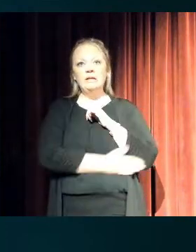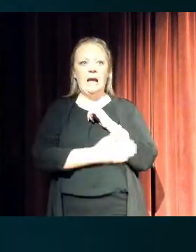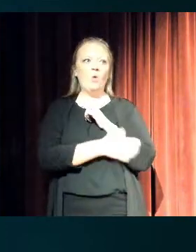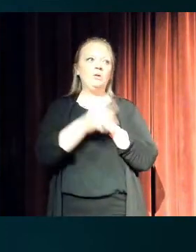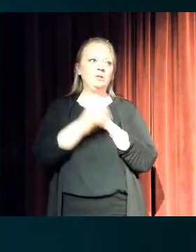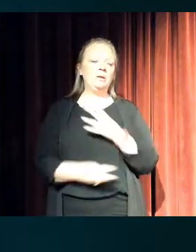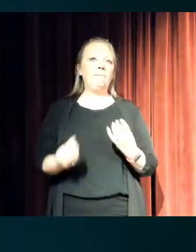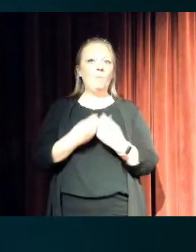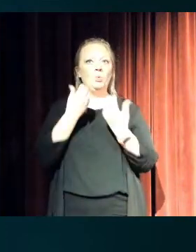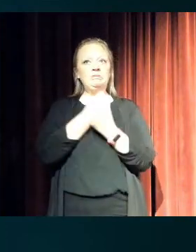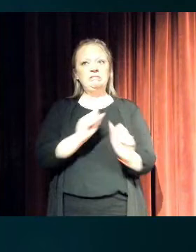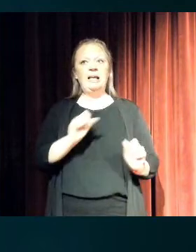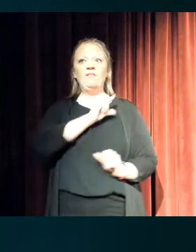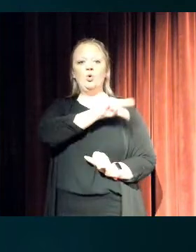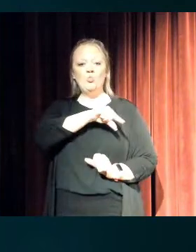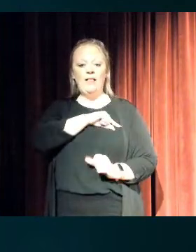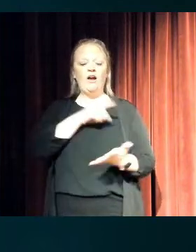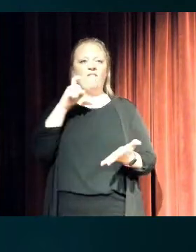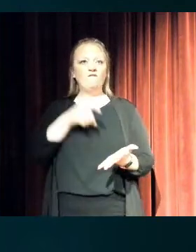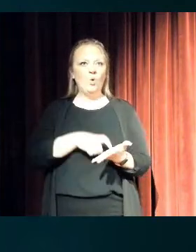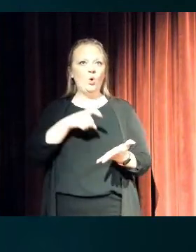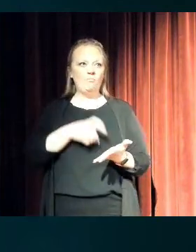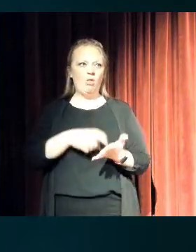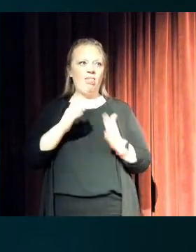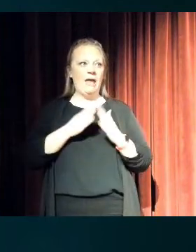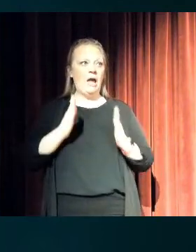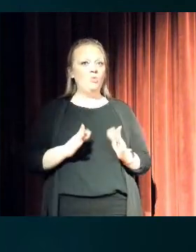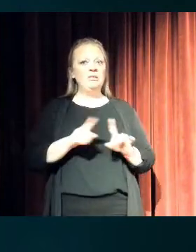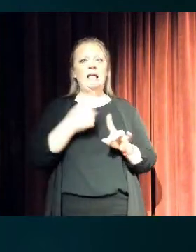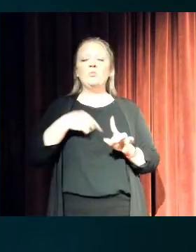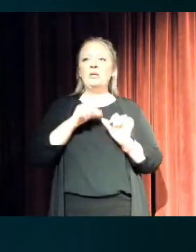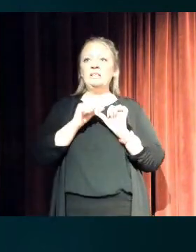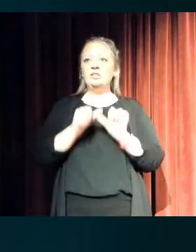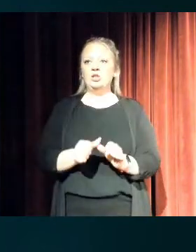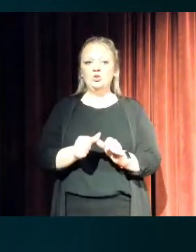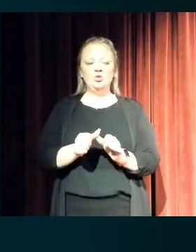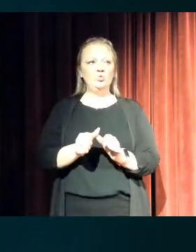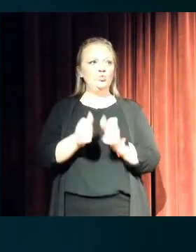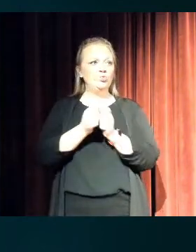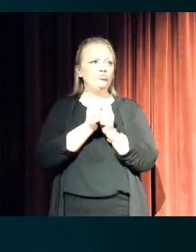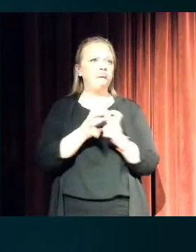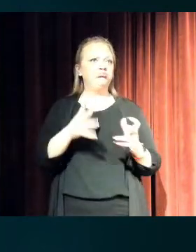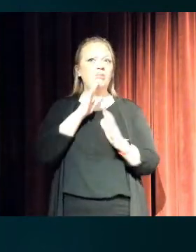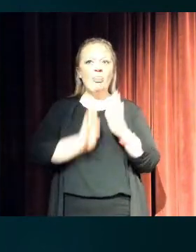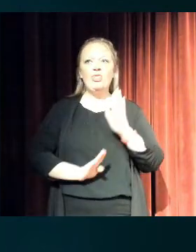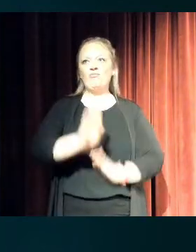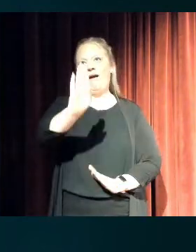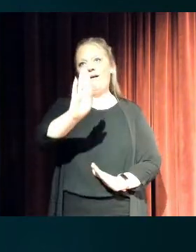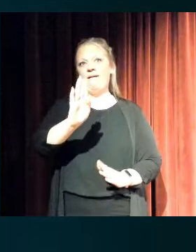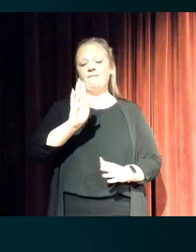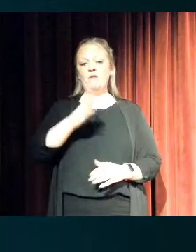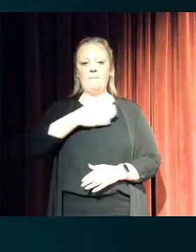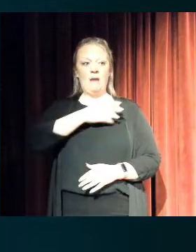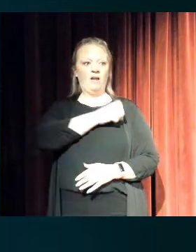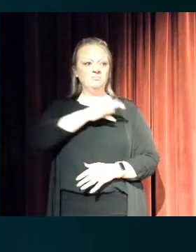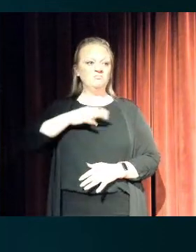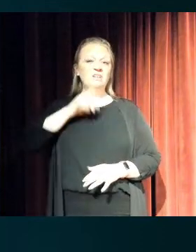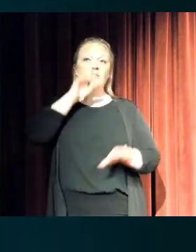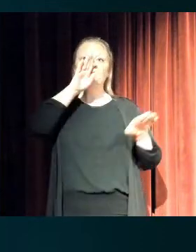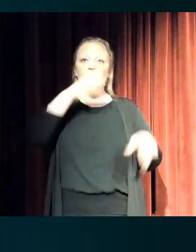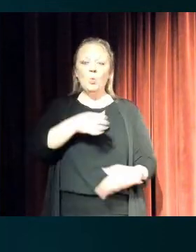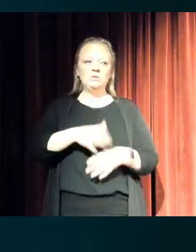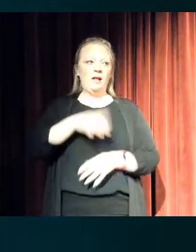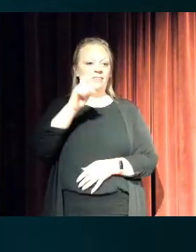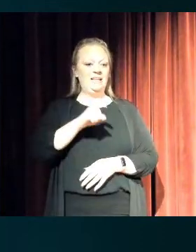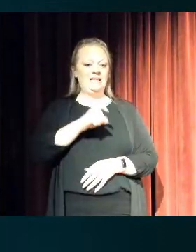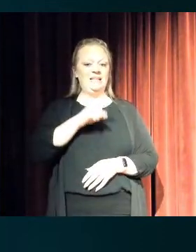more safe, quality, and affordable housing as we continue to grow and thrive, and my administration is focused on the need